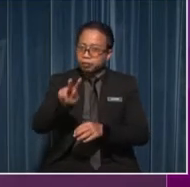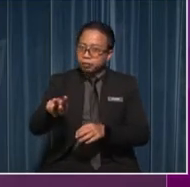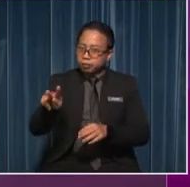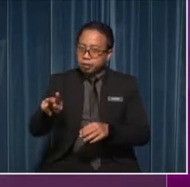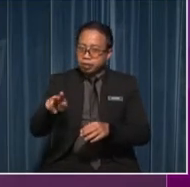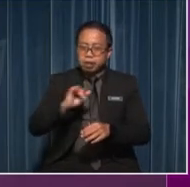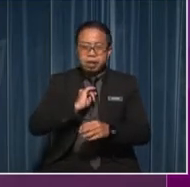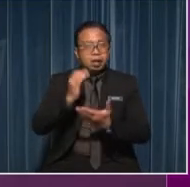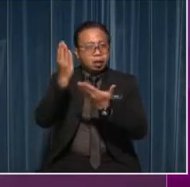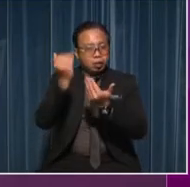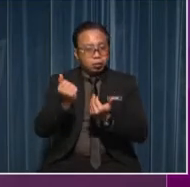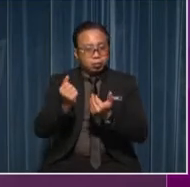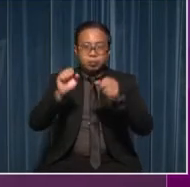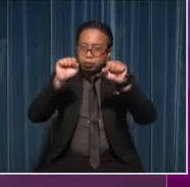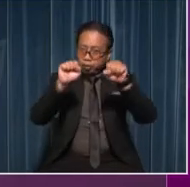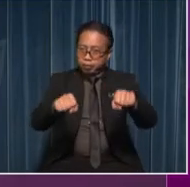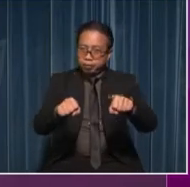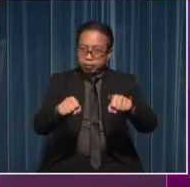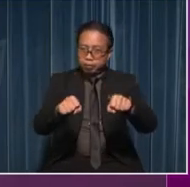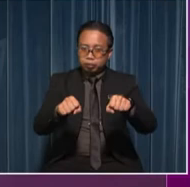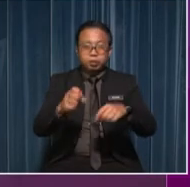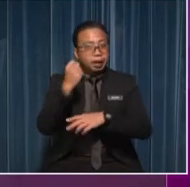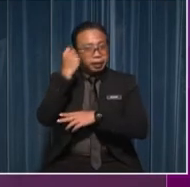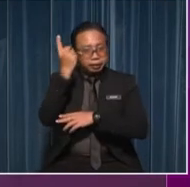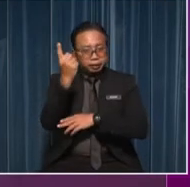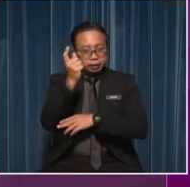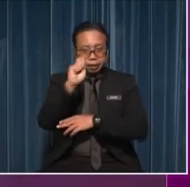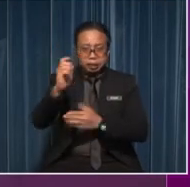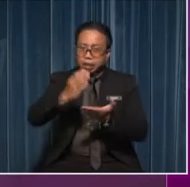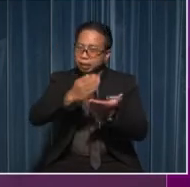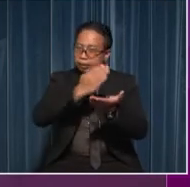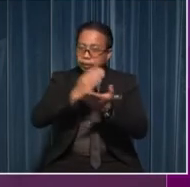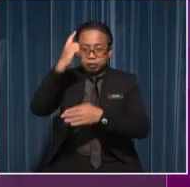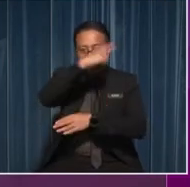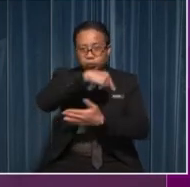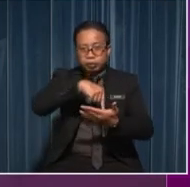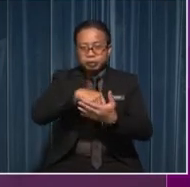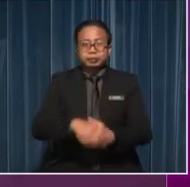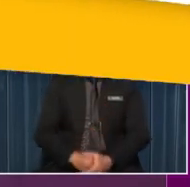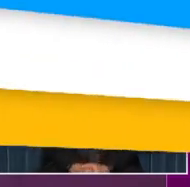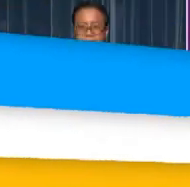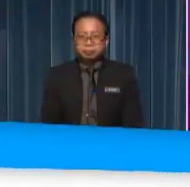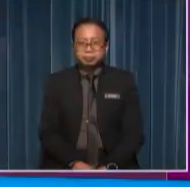hope that you will be able to understand the lesson today.